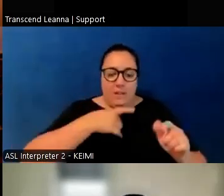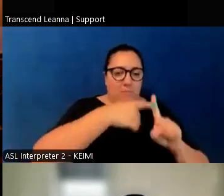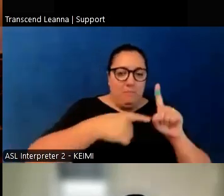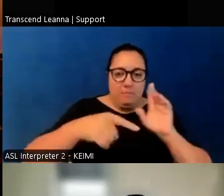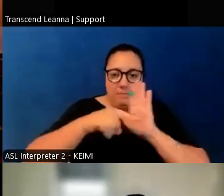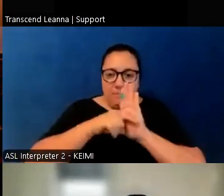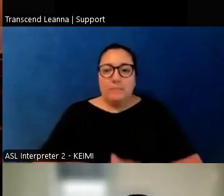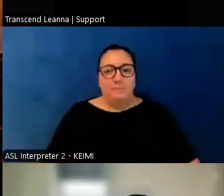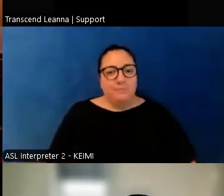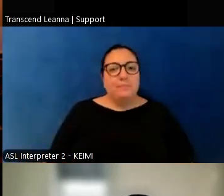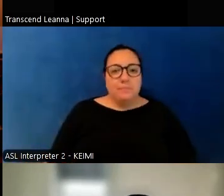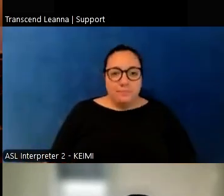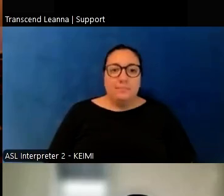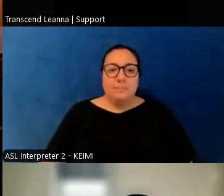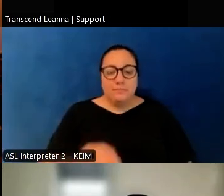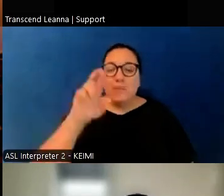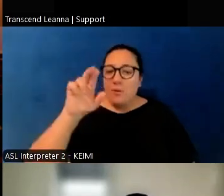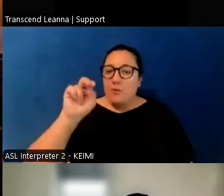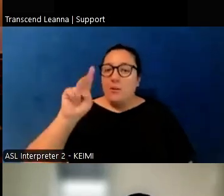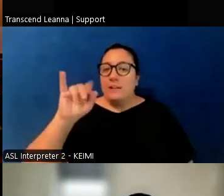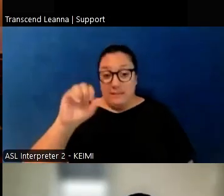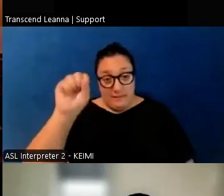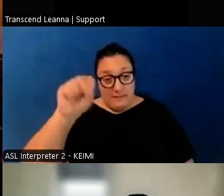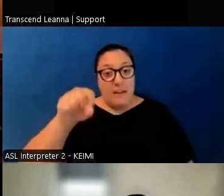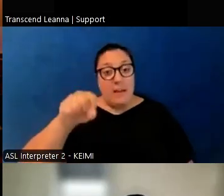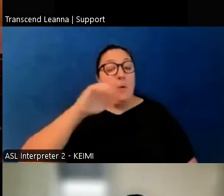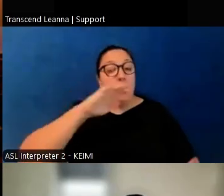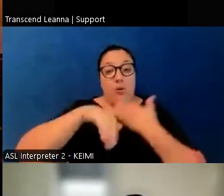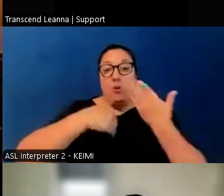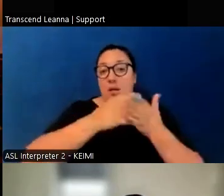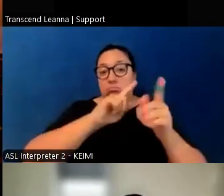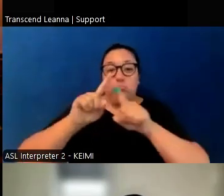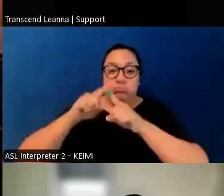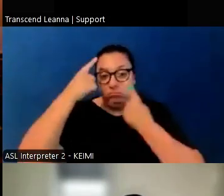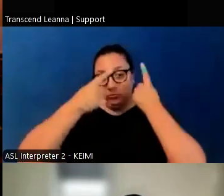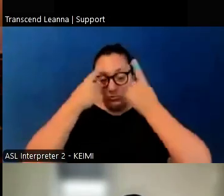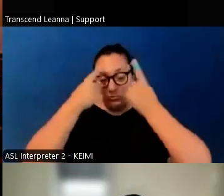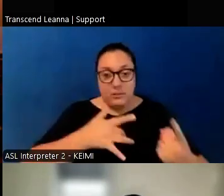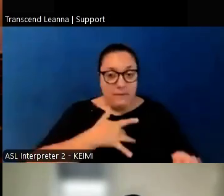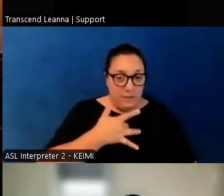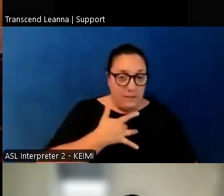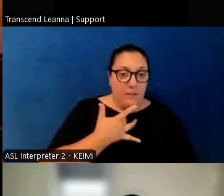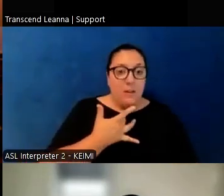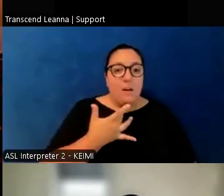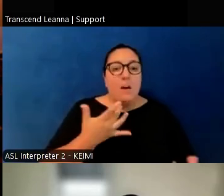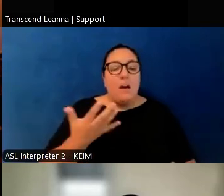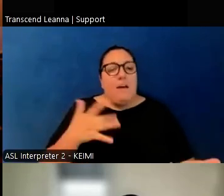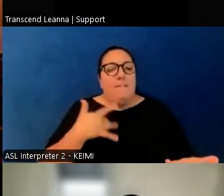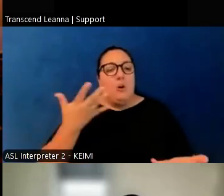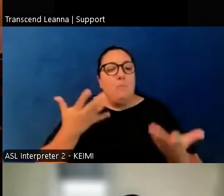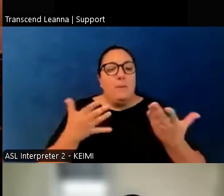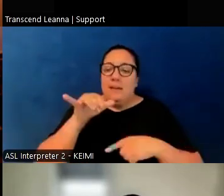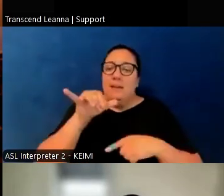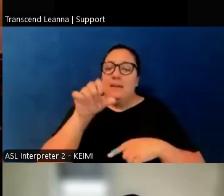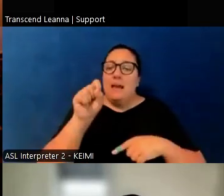all. Yeah, well, we all have different feelings and thoughts about this kind of thing. I might suggest it's a yes and, right? Like, this is a